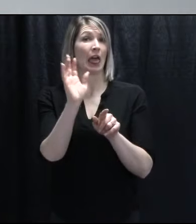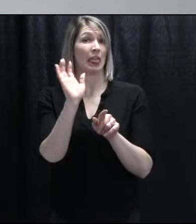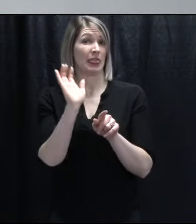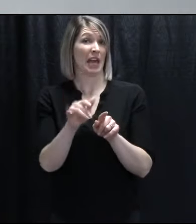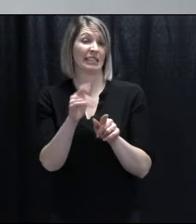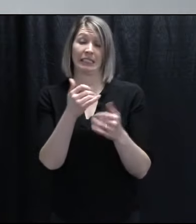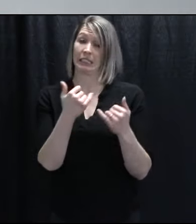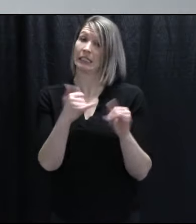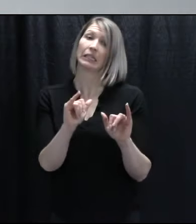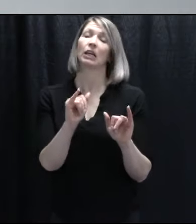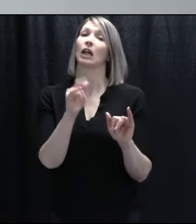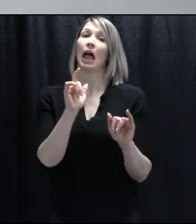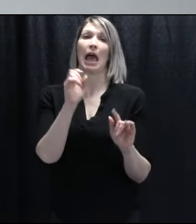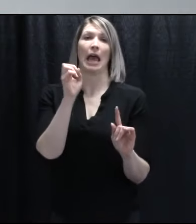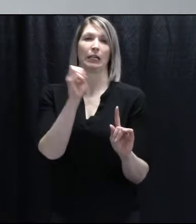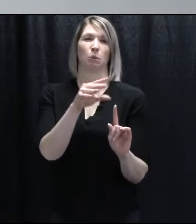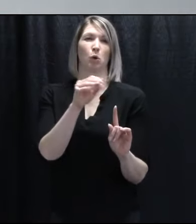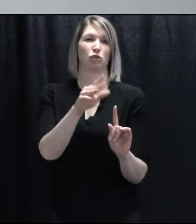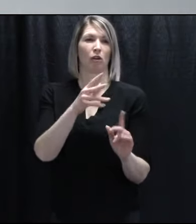dates.